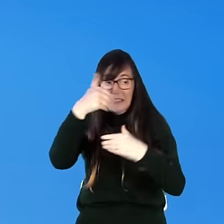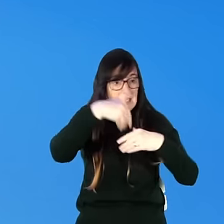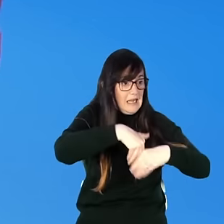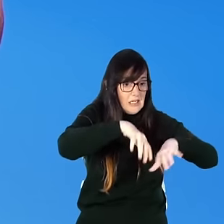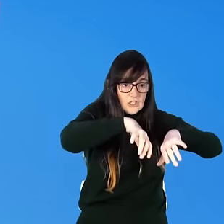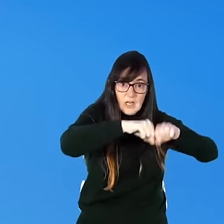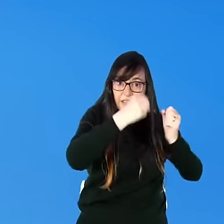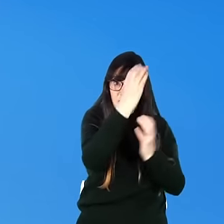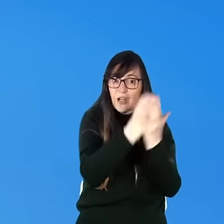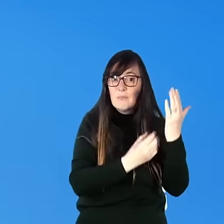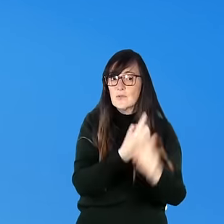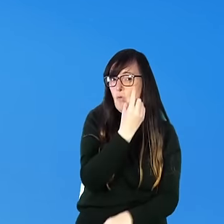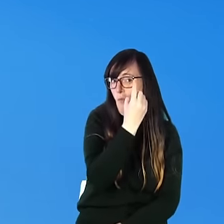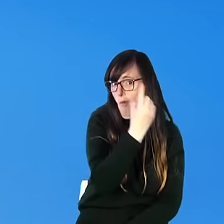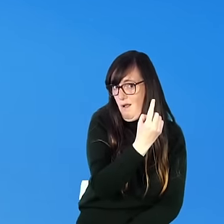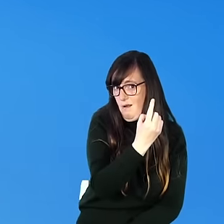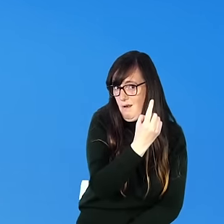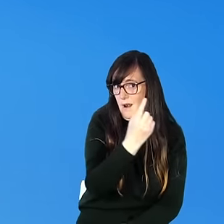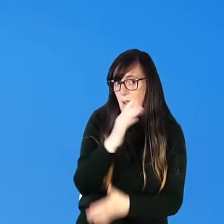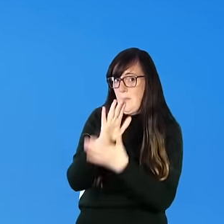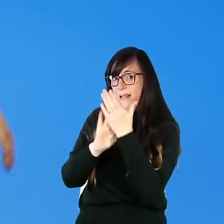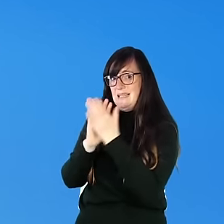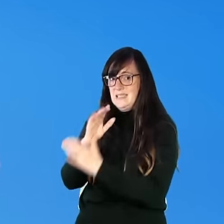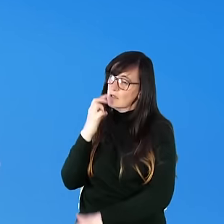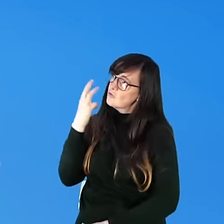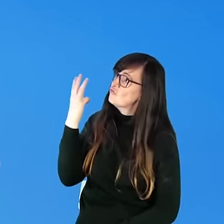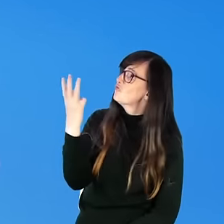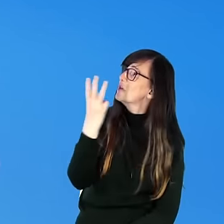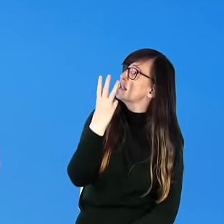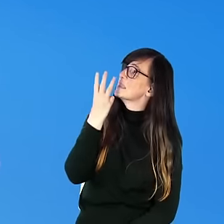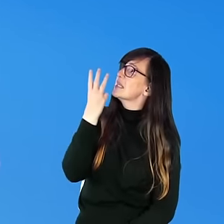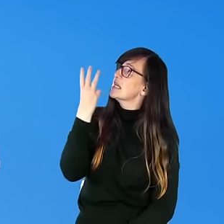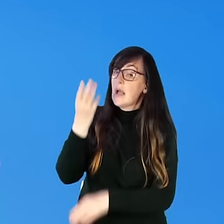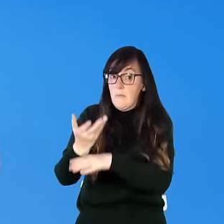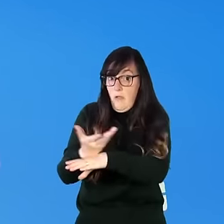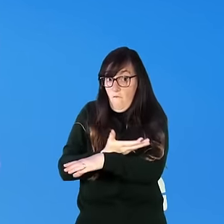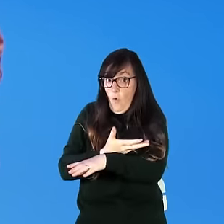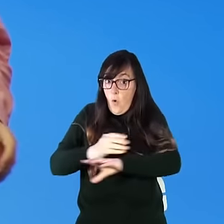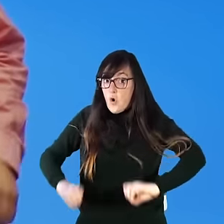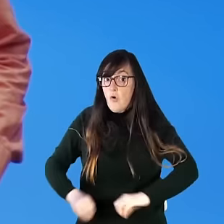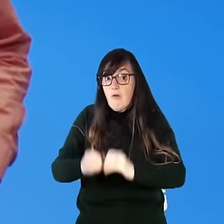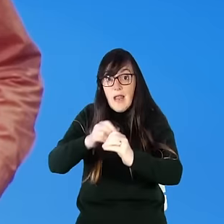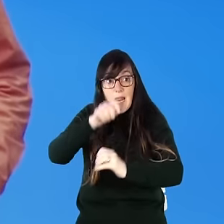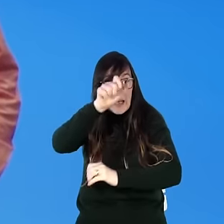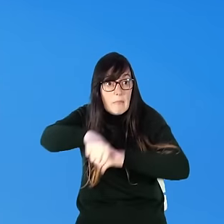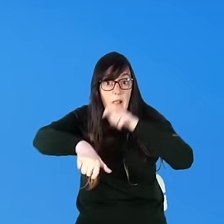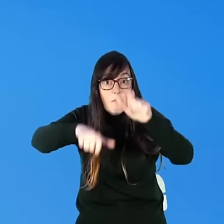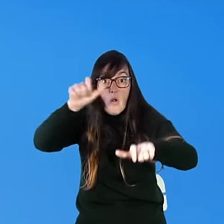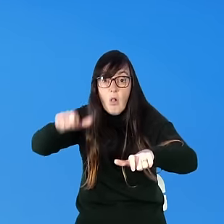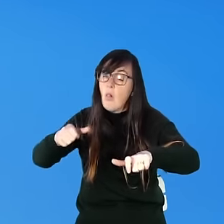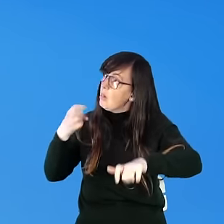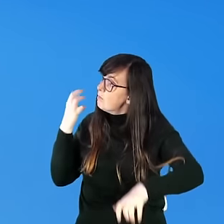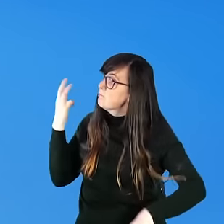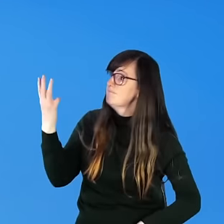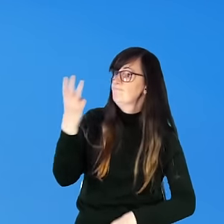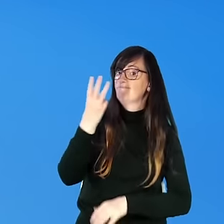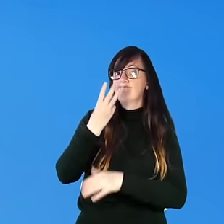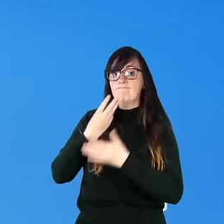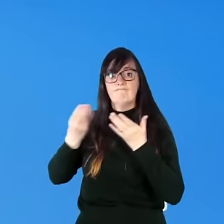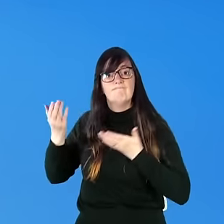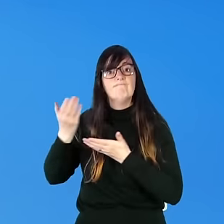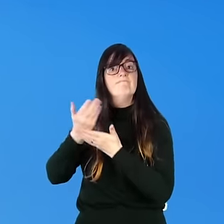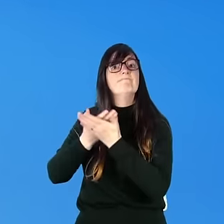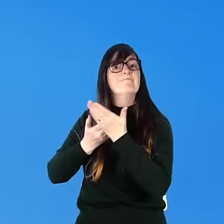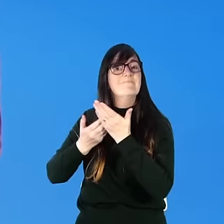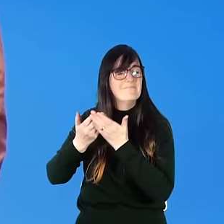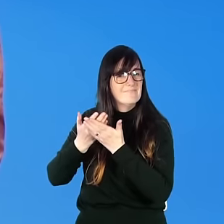God consulted within his blessed Trinity before creating mankind in his image. You